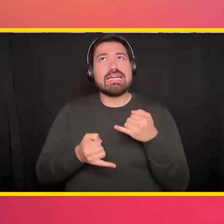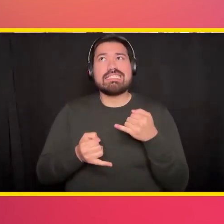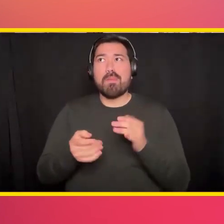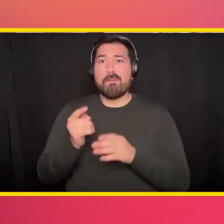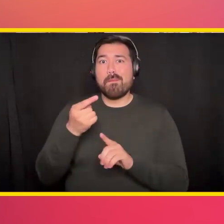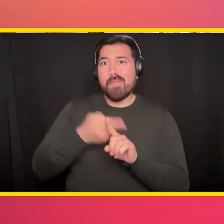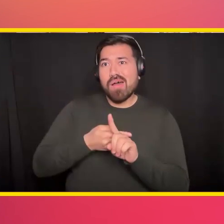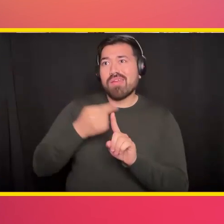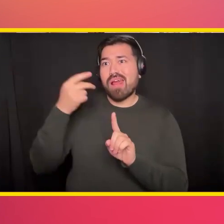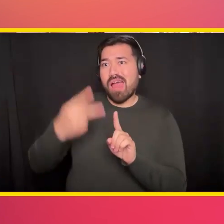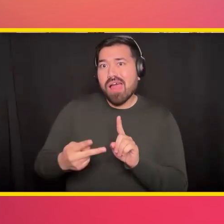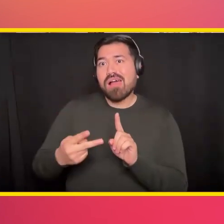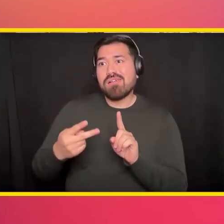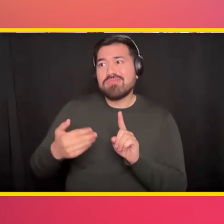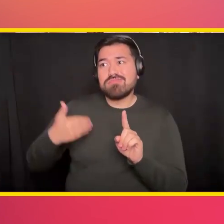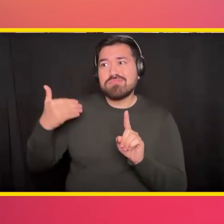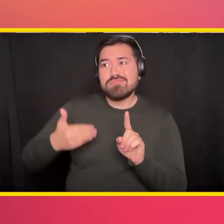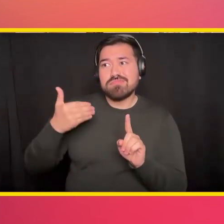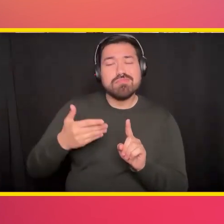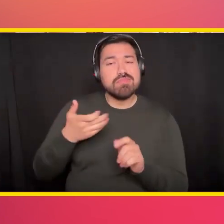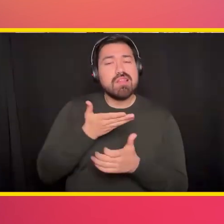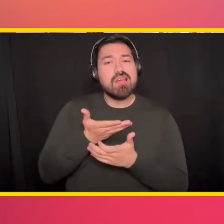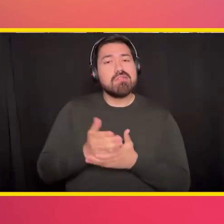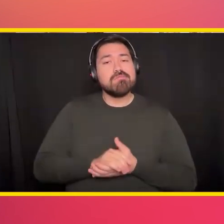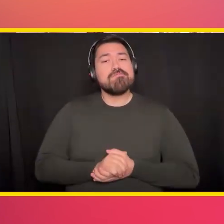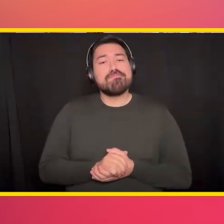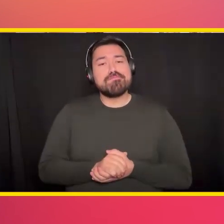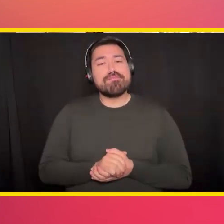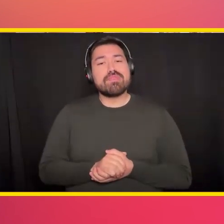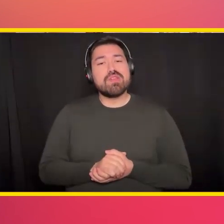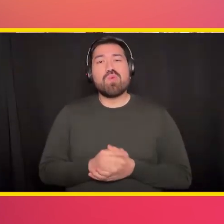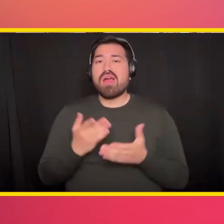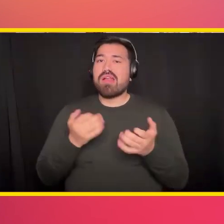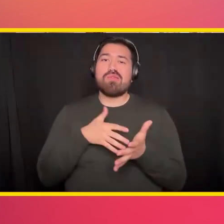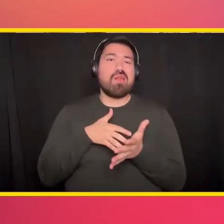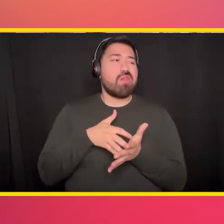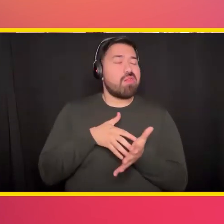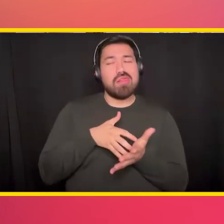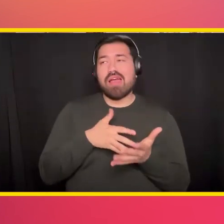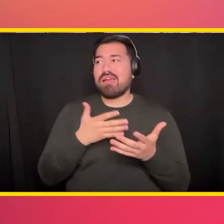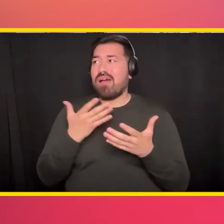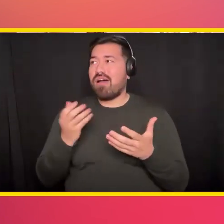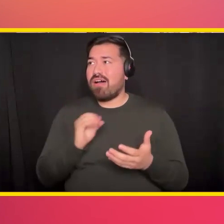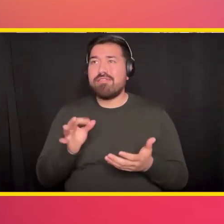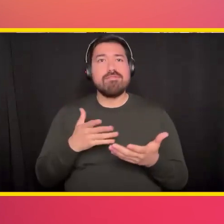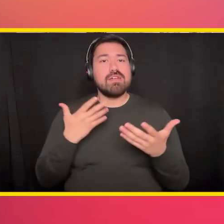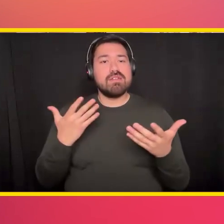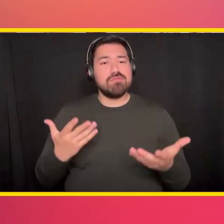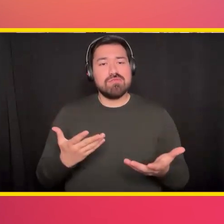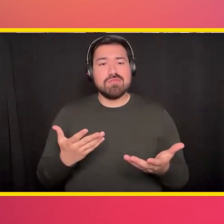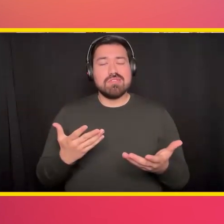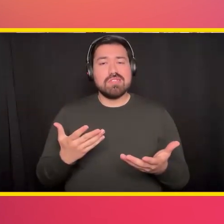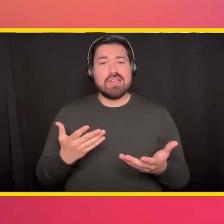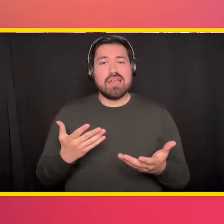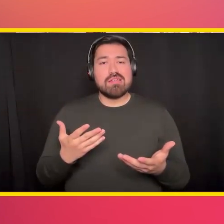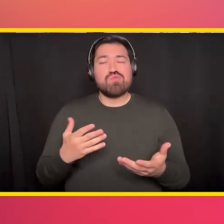and a half, is there is a lack of a glaring lack of